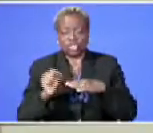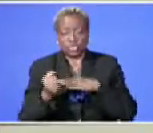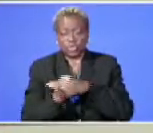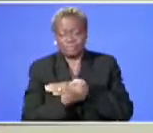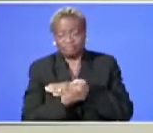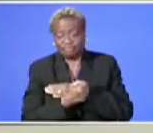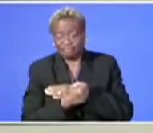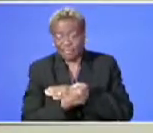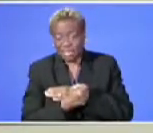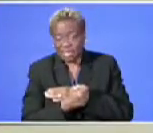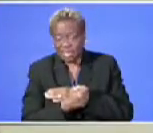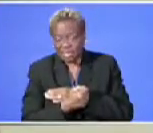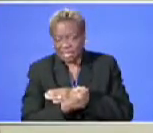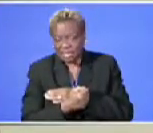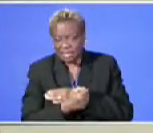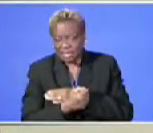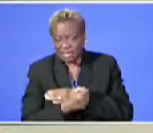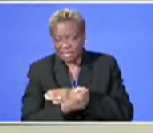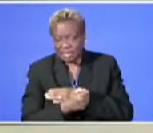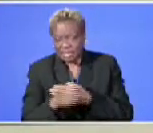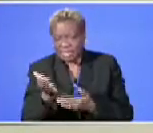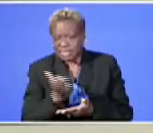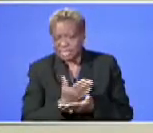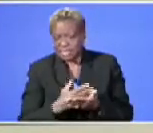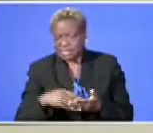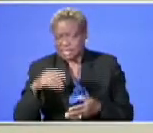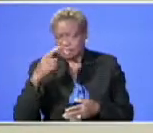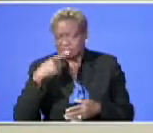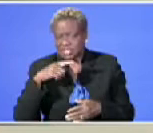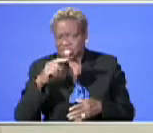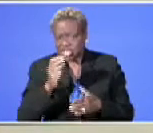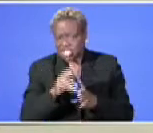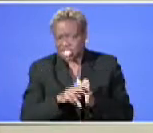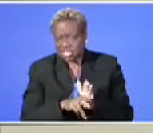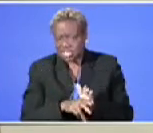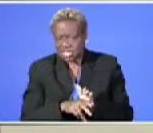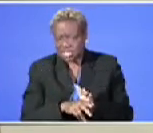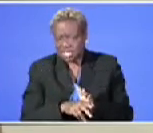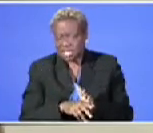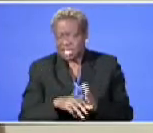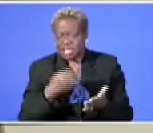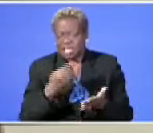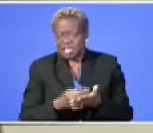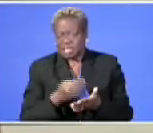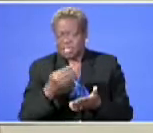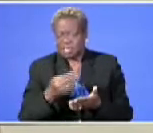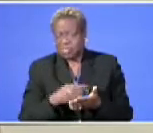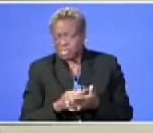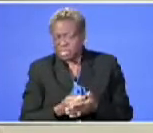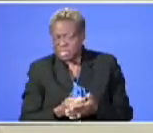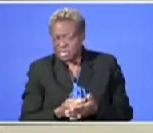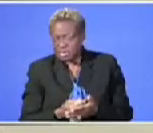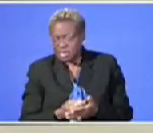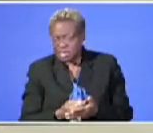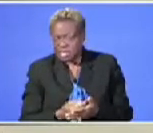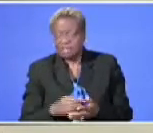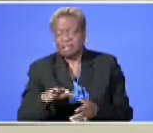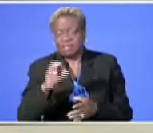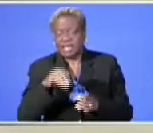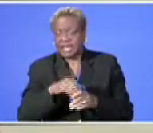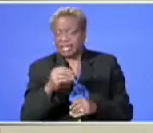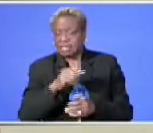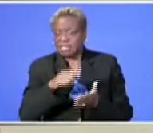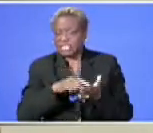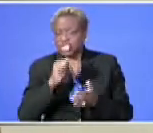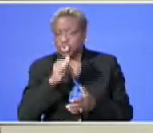some suggestion that the monetary policy could be used to stimulate the economy, it should be pointed out that this is not an option